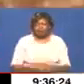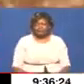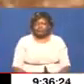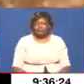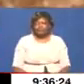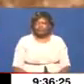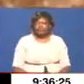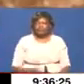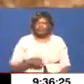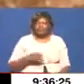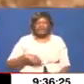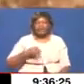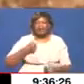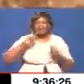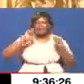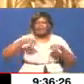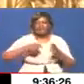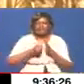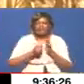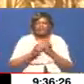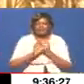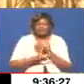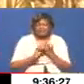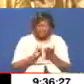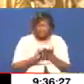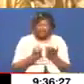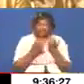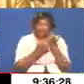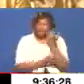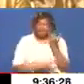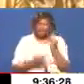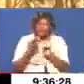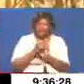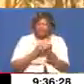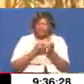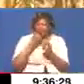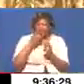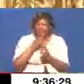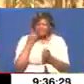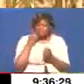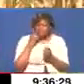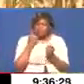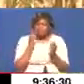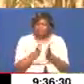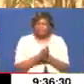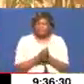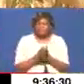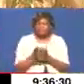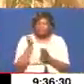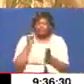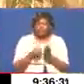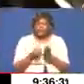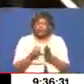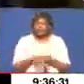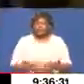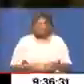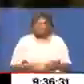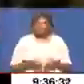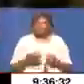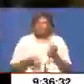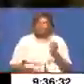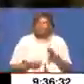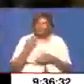for maize in countries that experienced poor harvest due to drought or cases of insecurity. The production from the neighboring countries is not